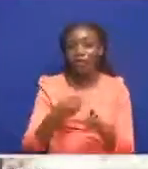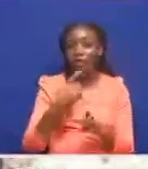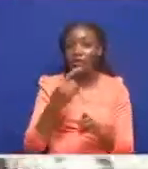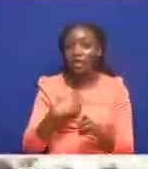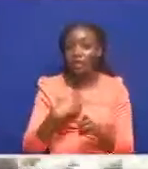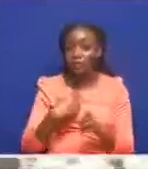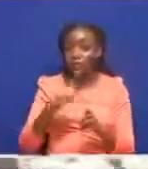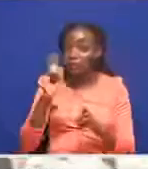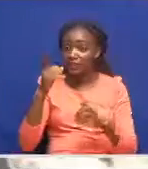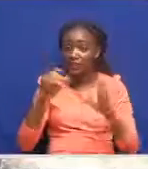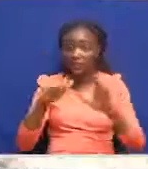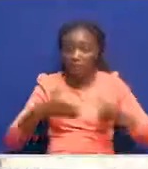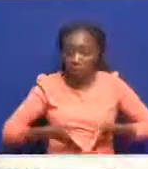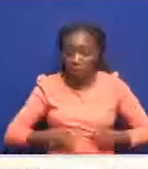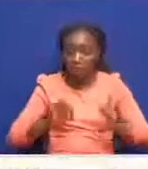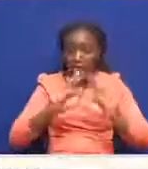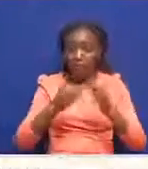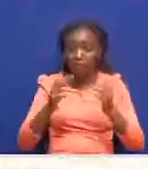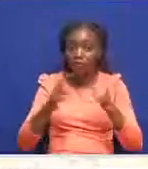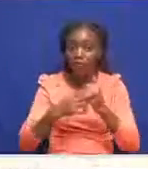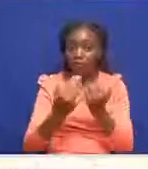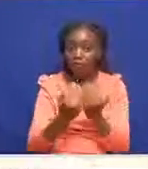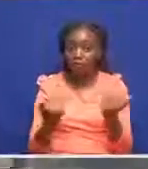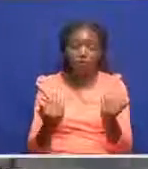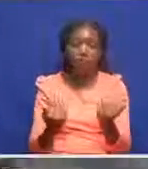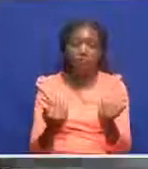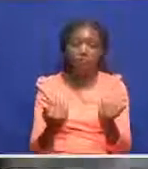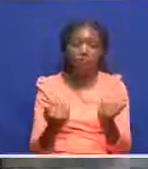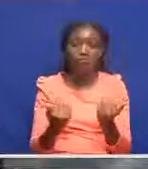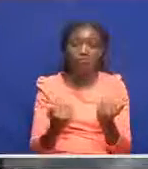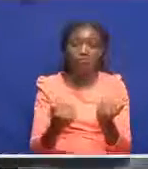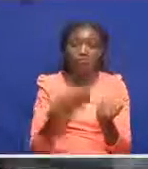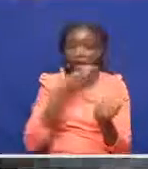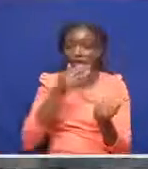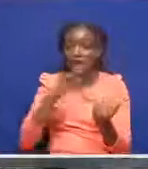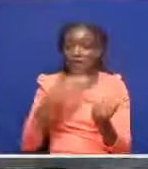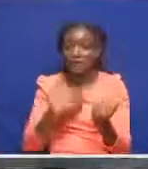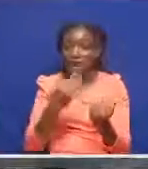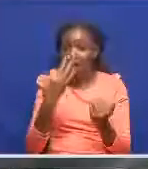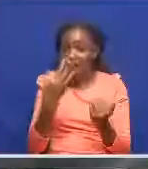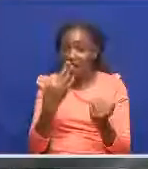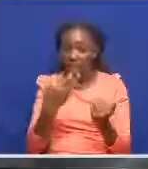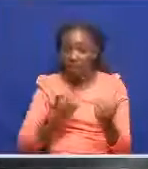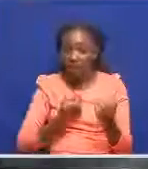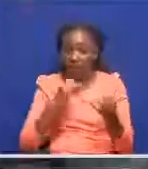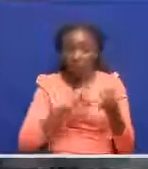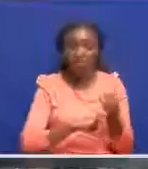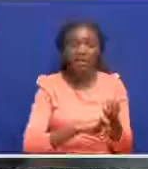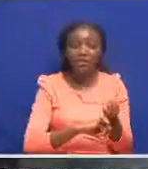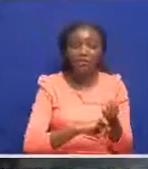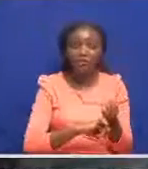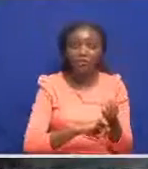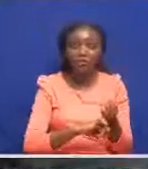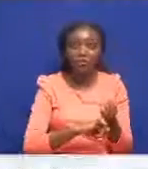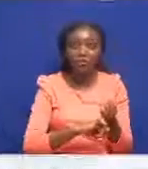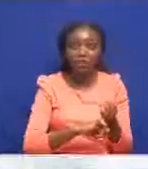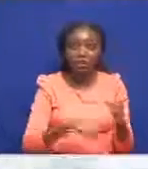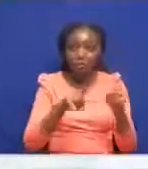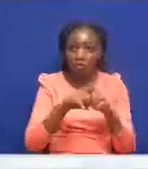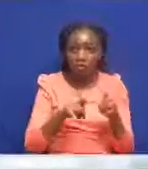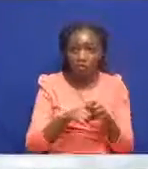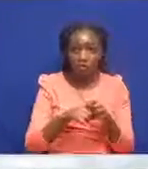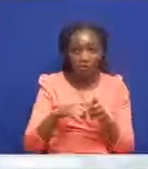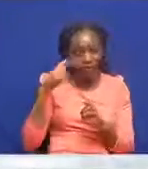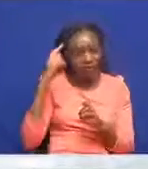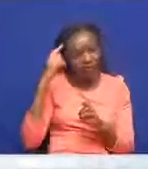in a family of 7 children in a polygamous family of 3 wives. He is quick to point out that he is in his rightful mind, only that